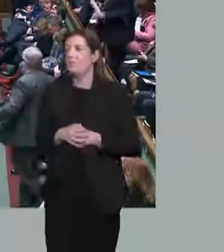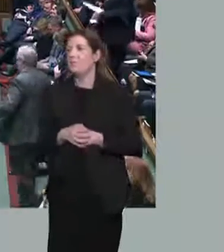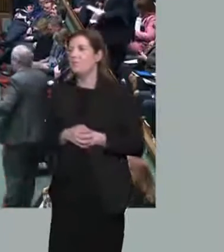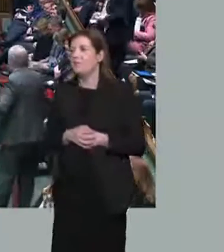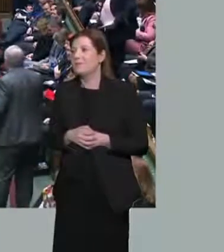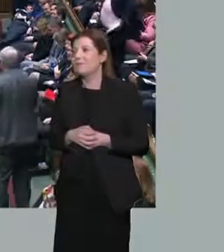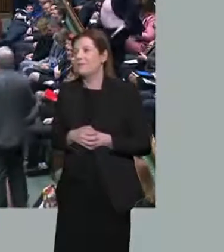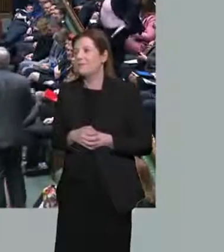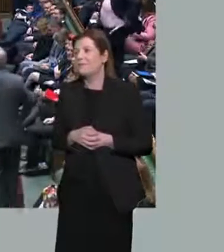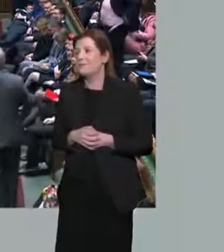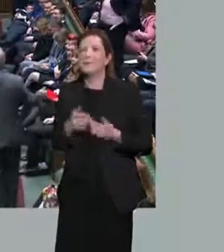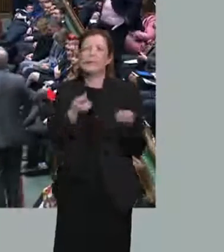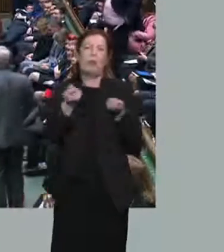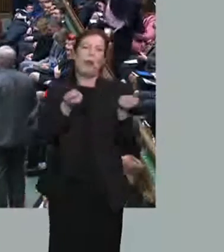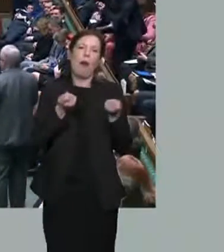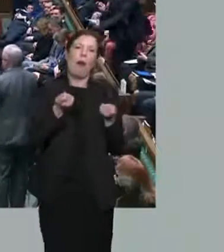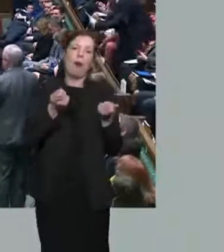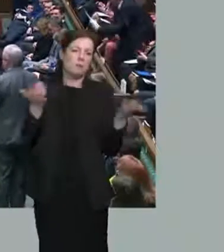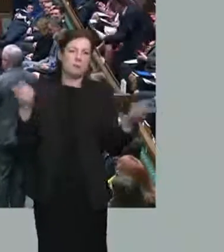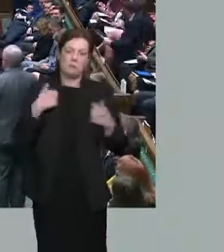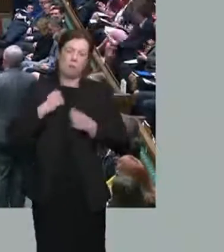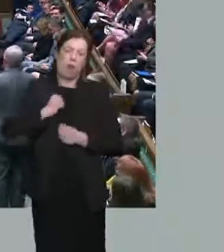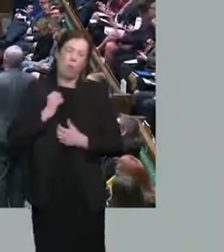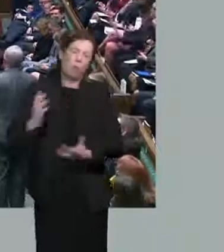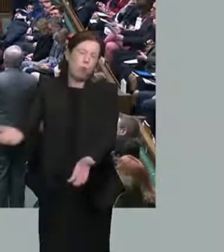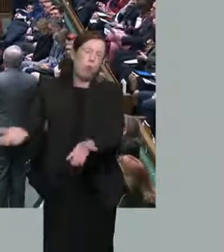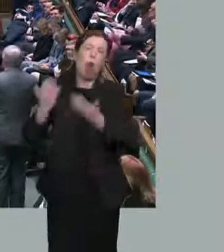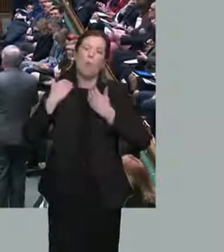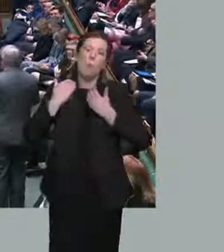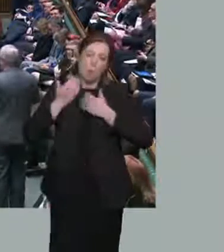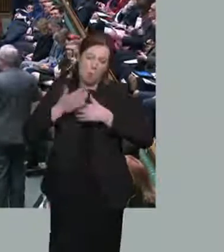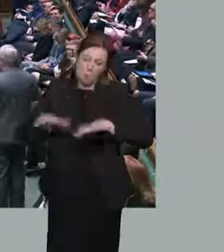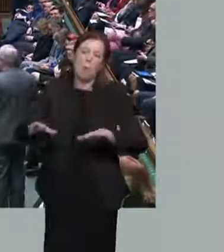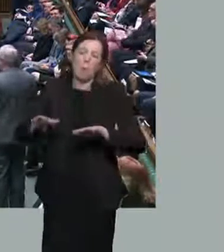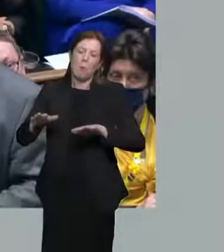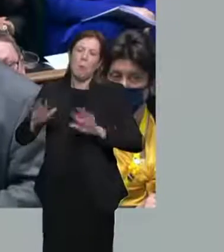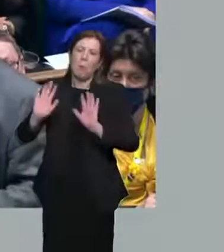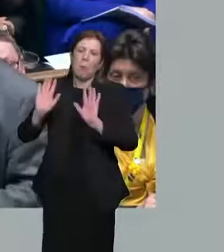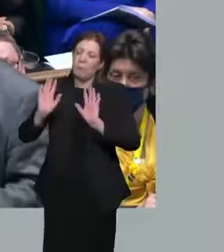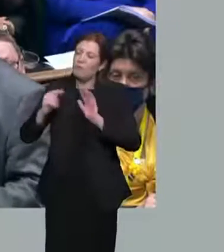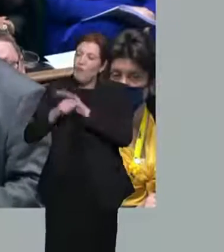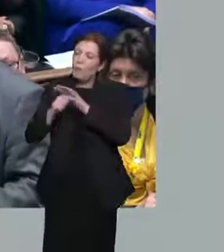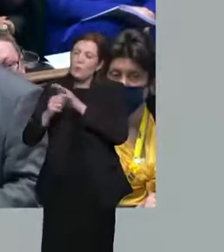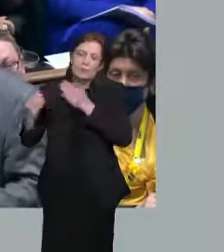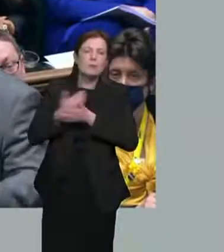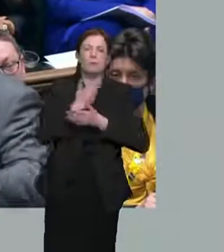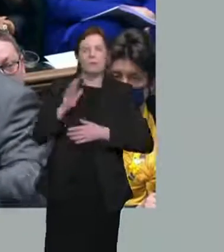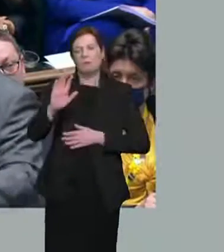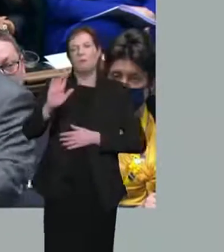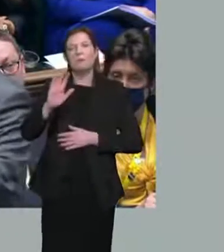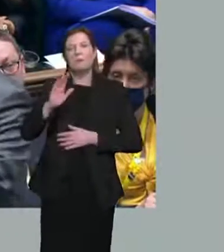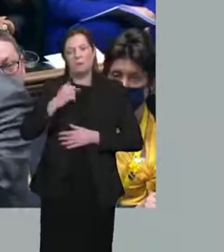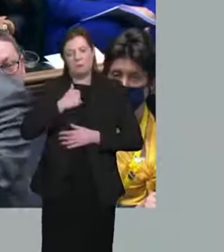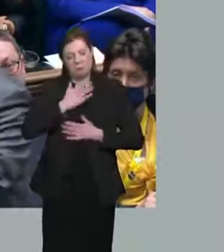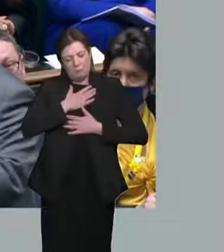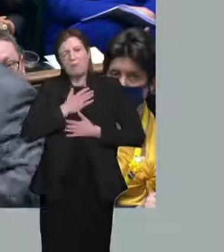Well, of course, Mr. Speaker, we want to make sure we open our doors in Scotland and welcome refugees, that we have that generosity of spirit, but we'll leave that there